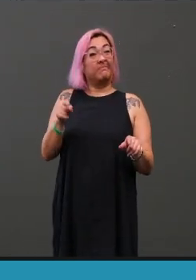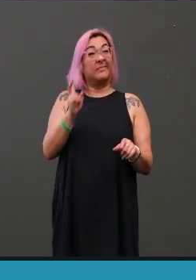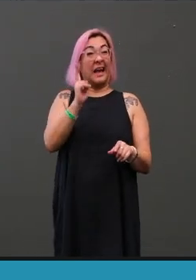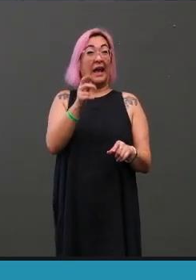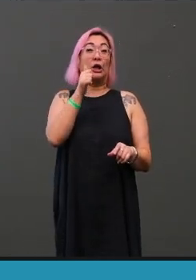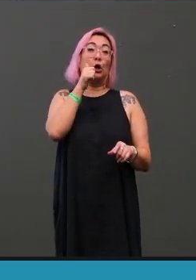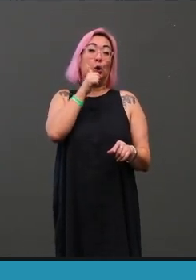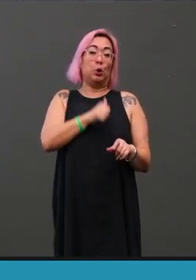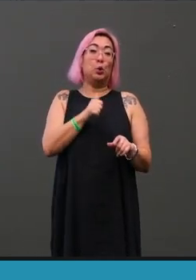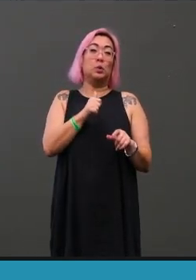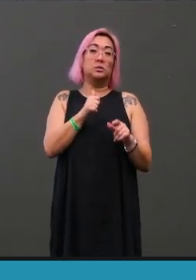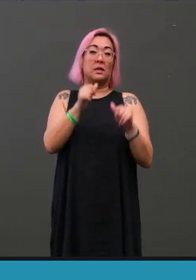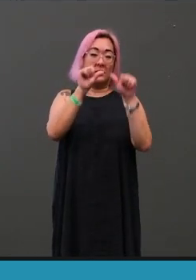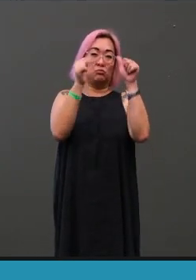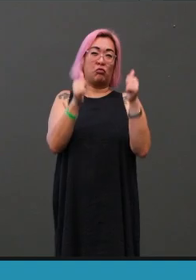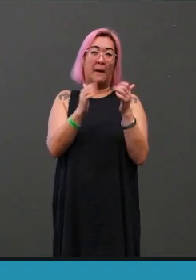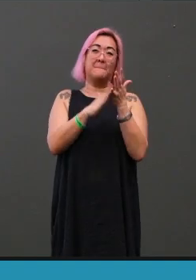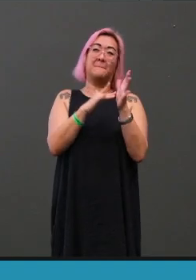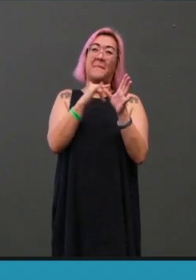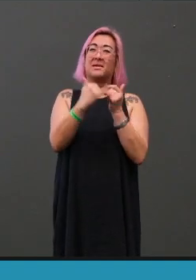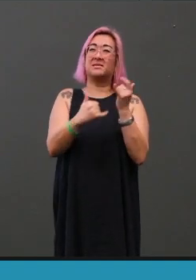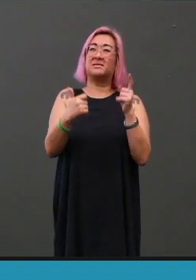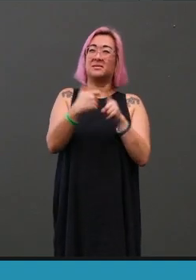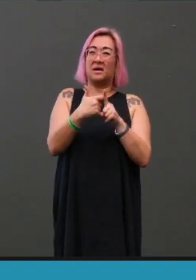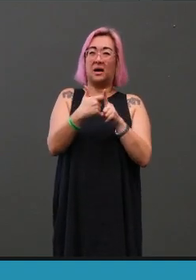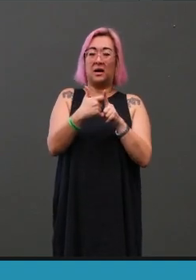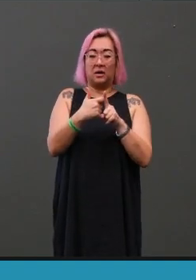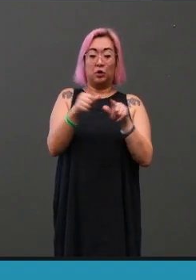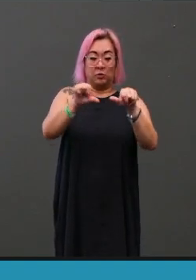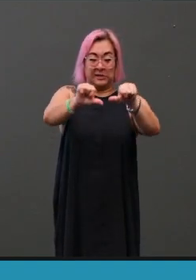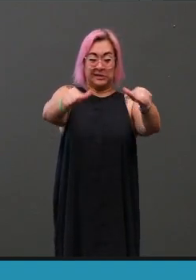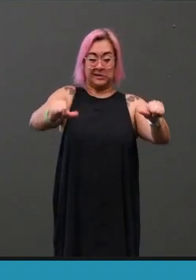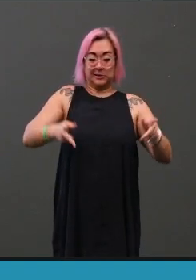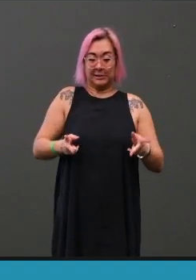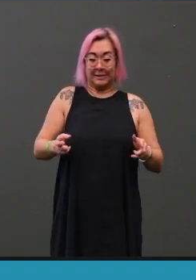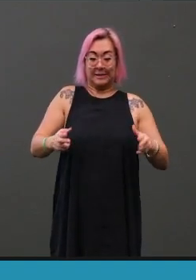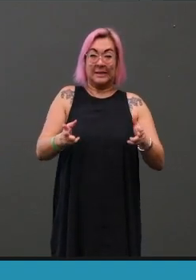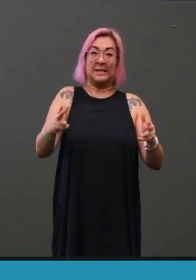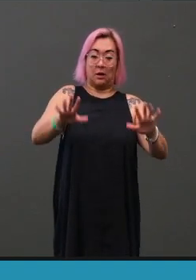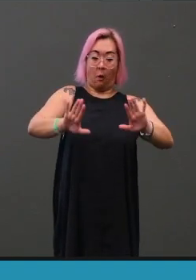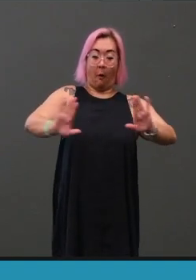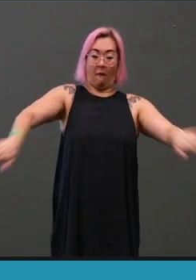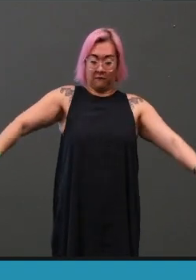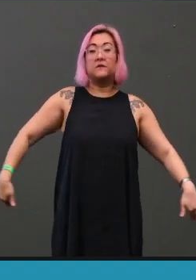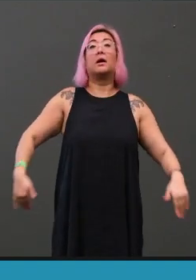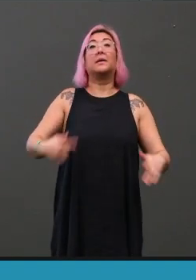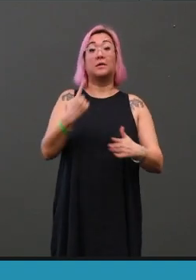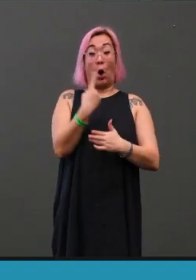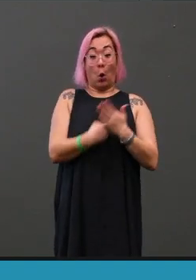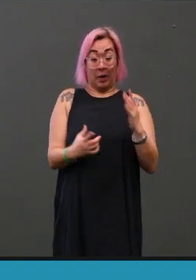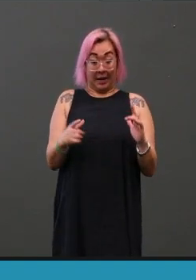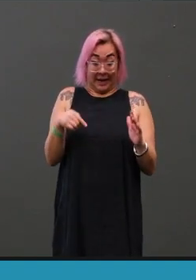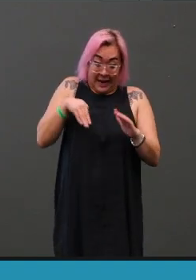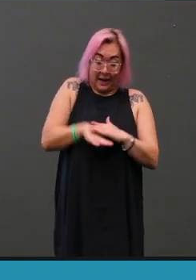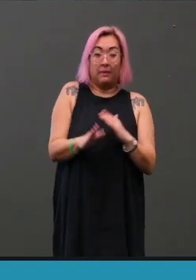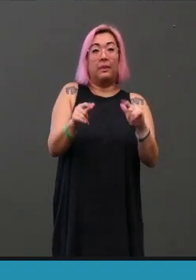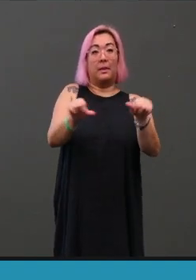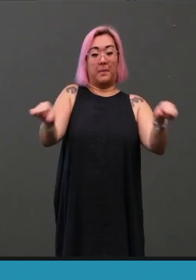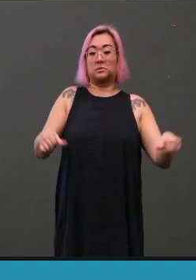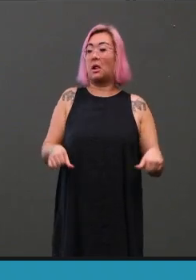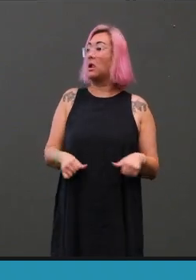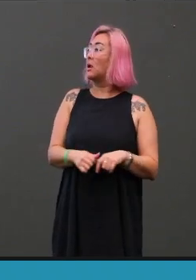mentioned to mask out the ripple so it only plays inside the actual puddle. So you can see that on the further